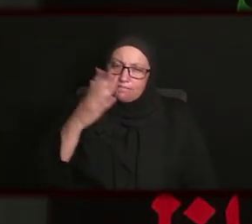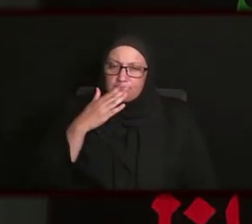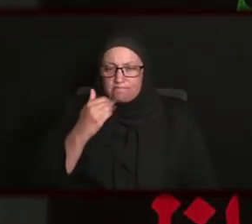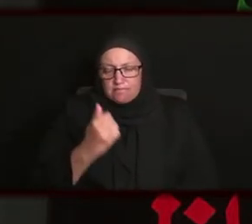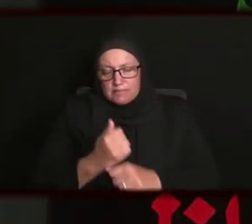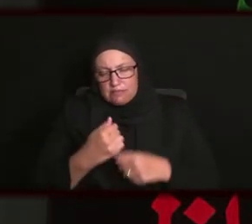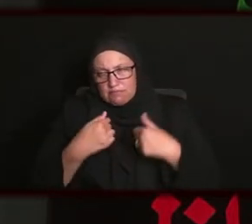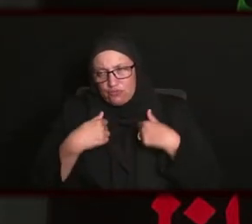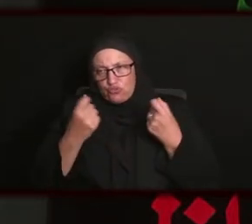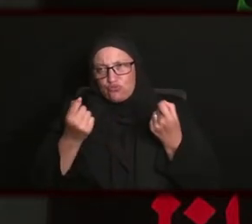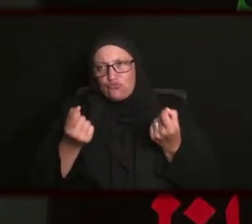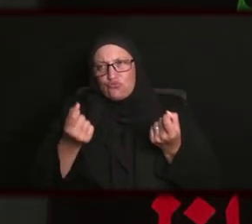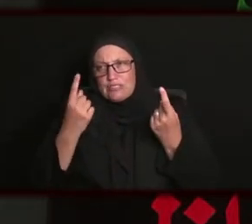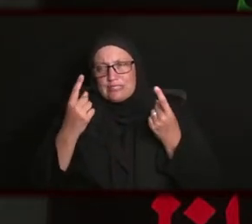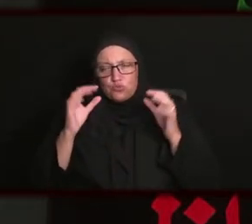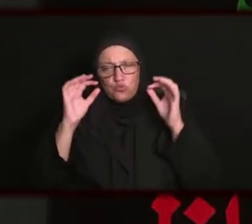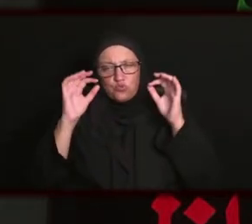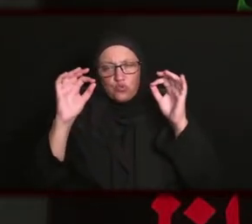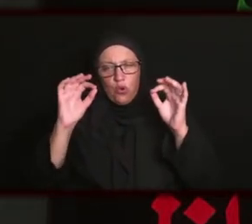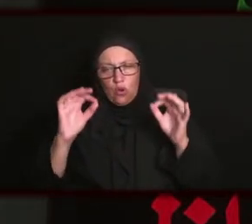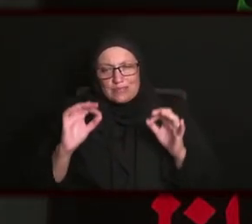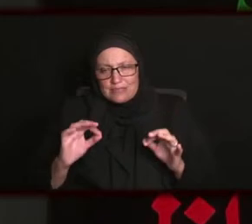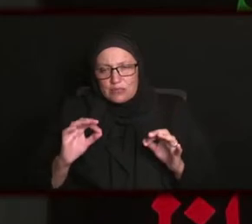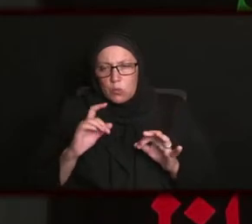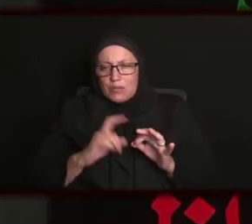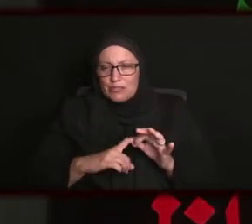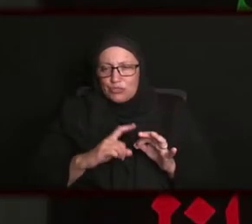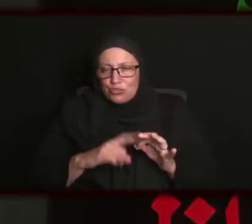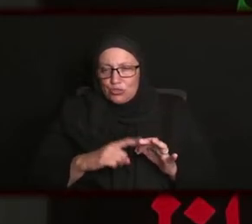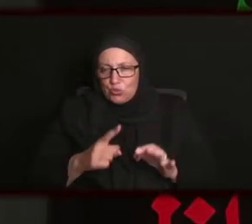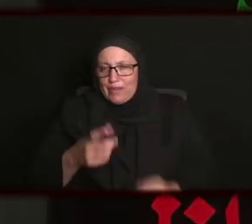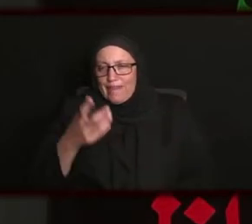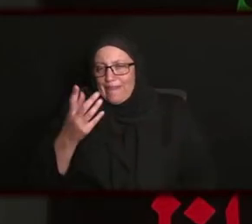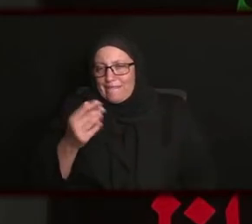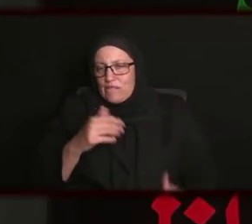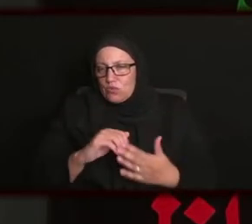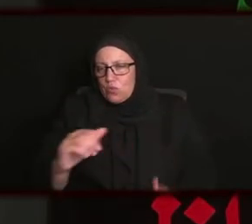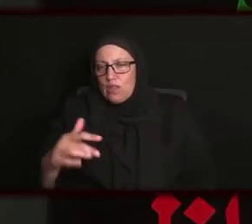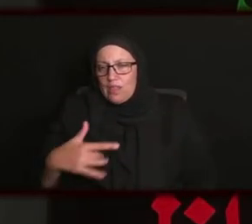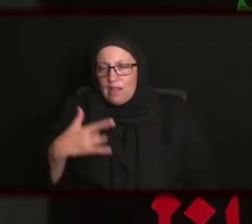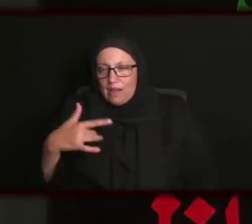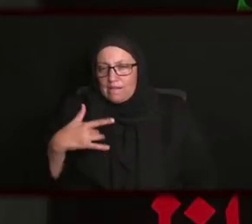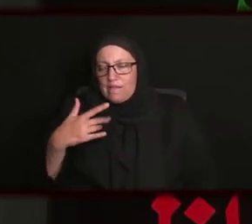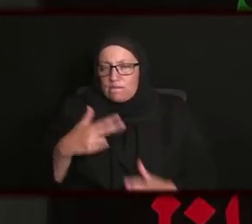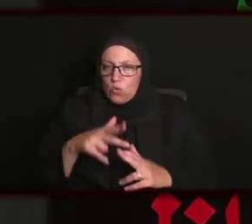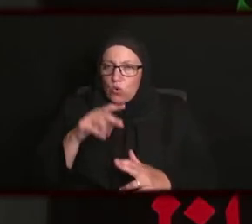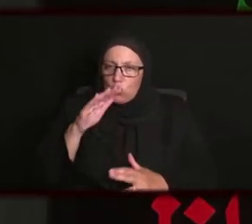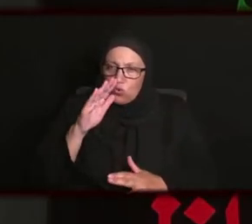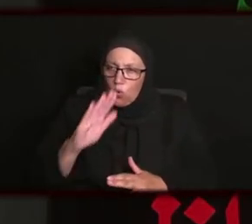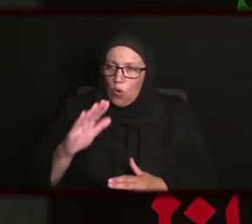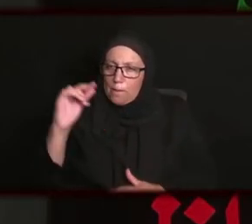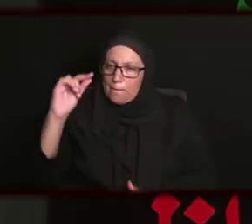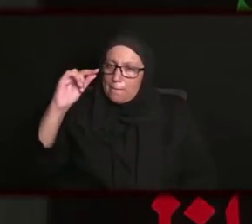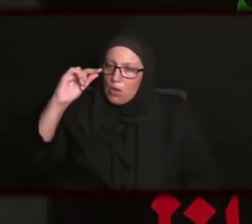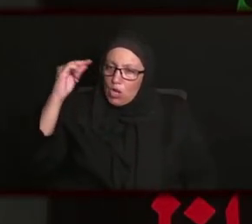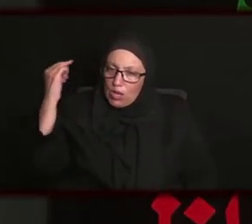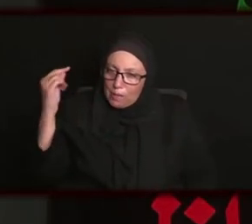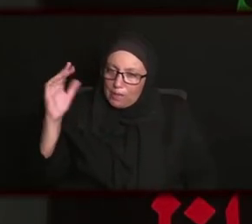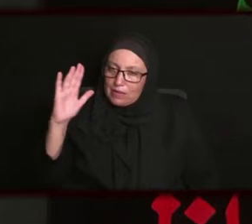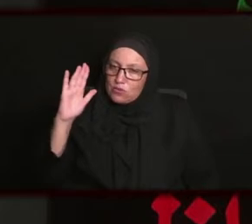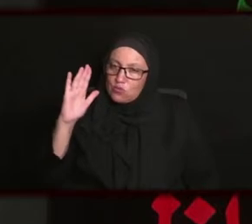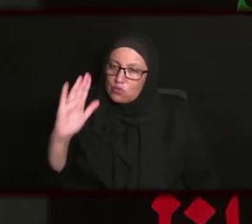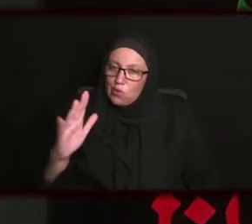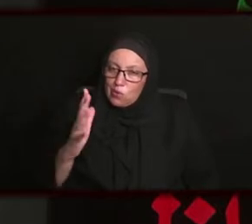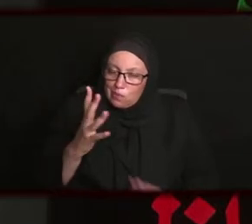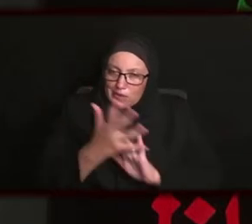understand certain questions that you have in your life about your purpose and your meaning. And Allah will make